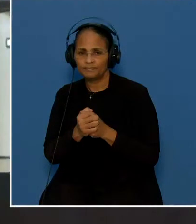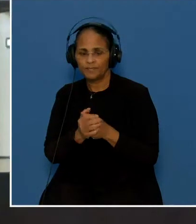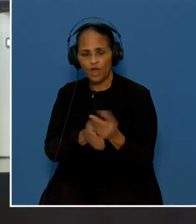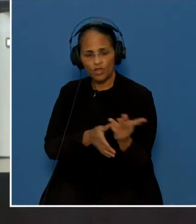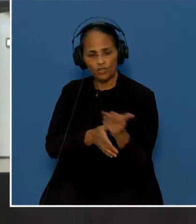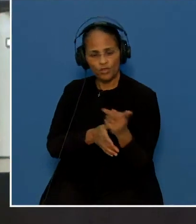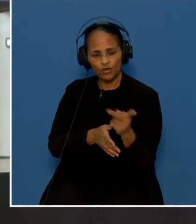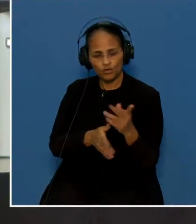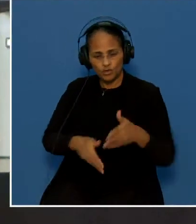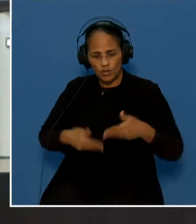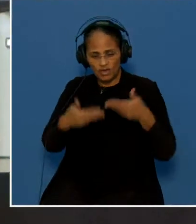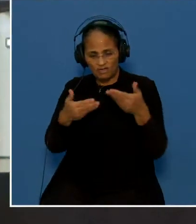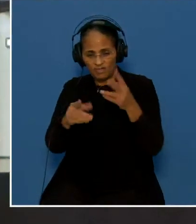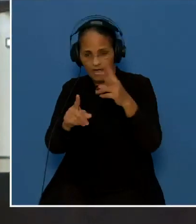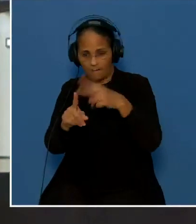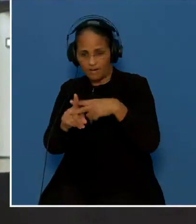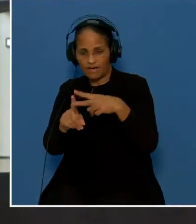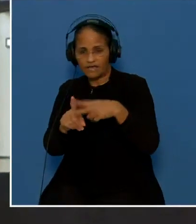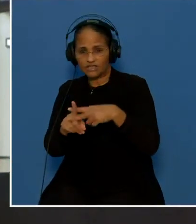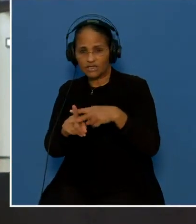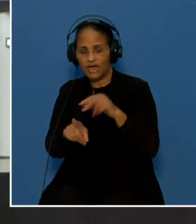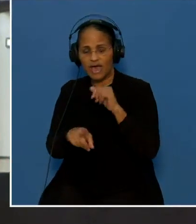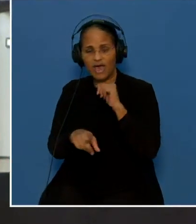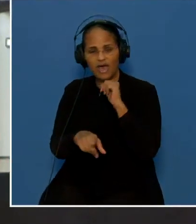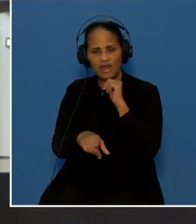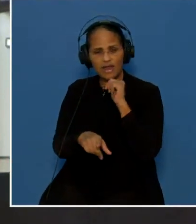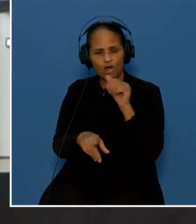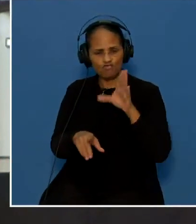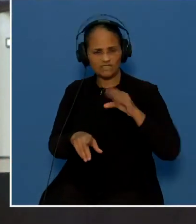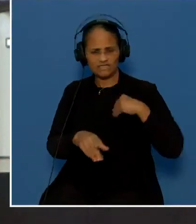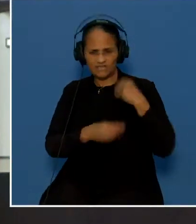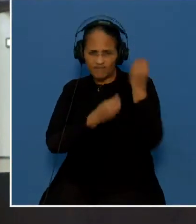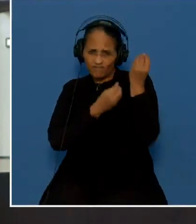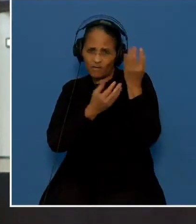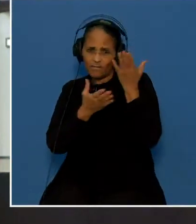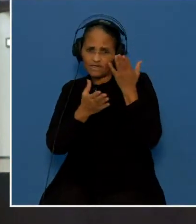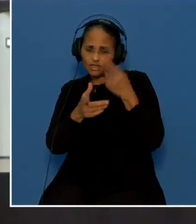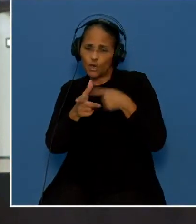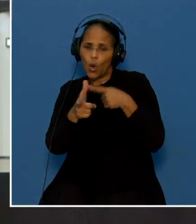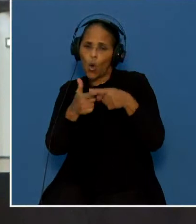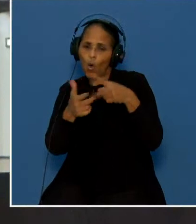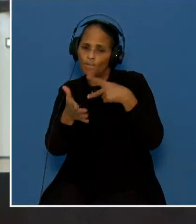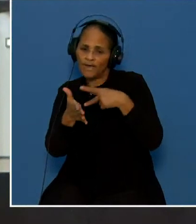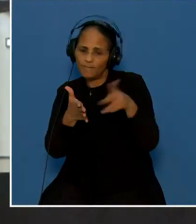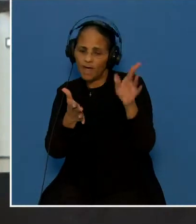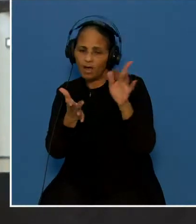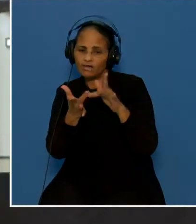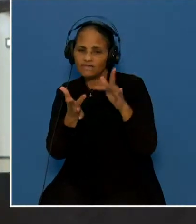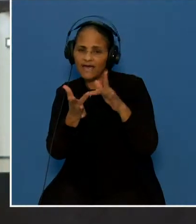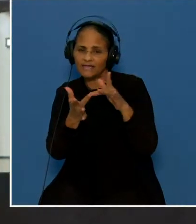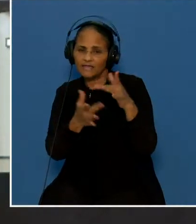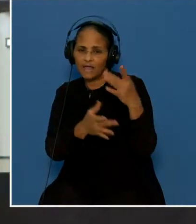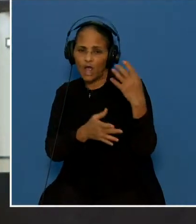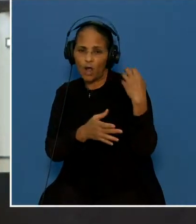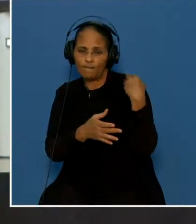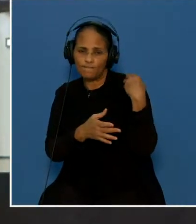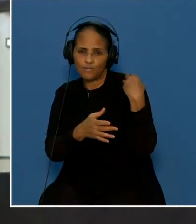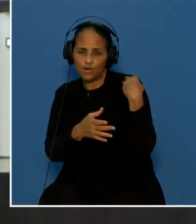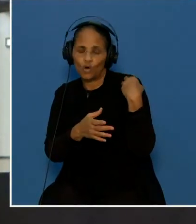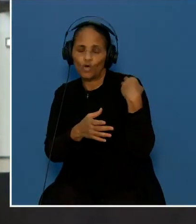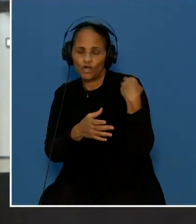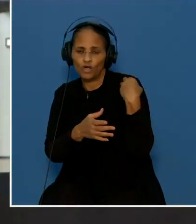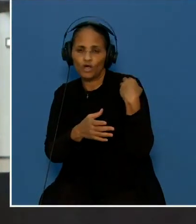Those who have submitted their application and not received information or payment should contact their employer to make